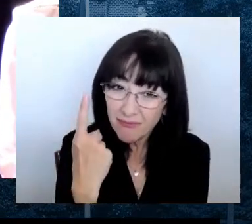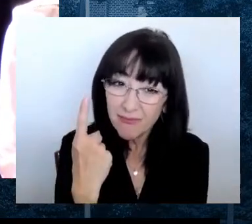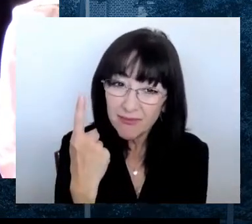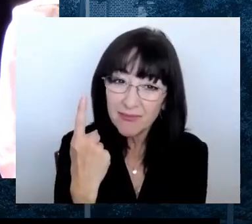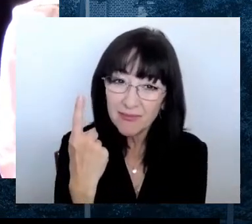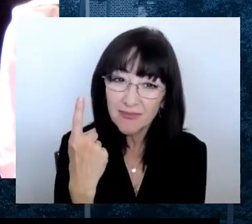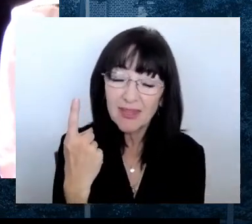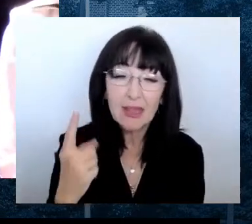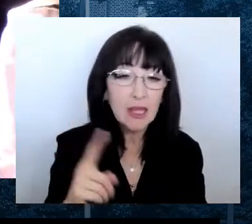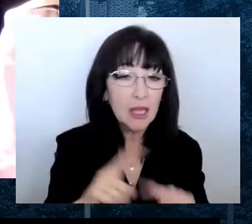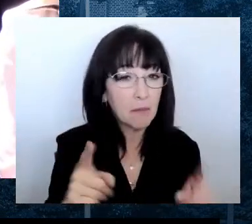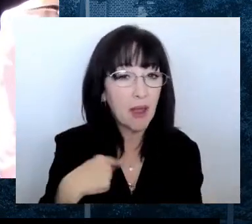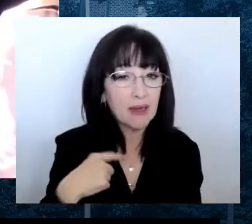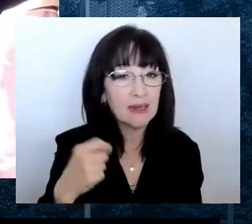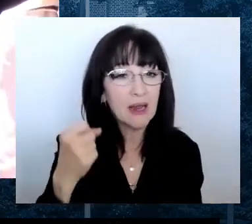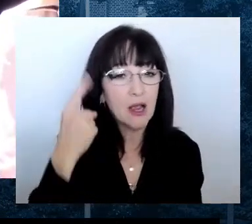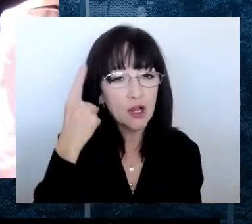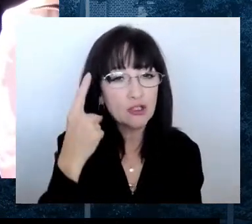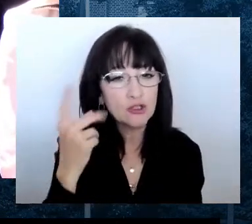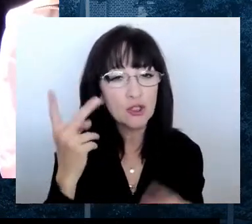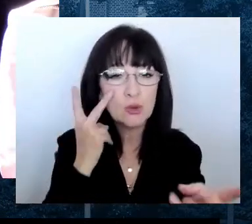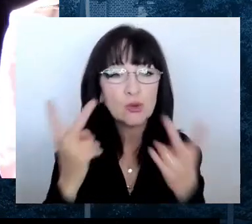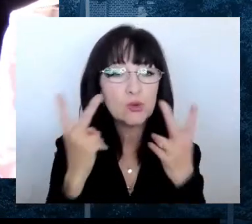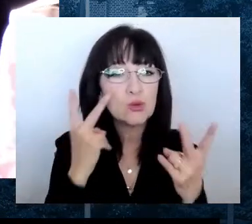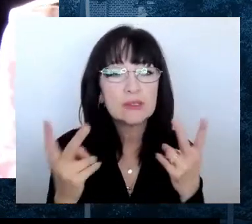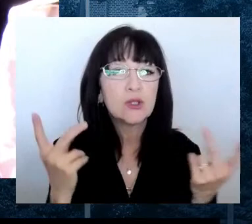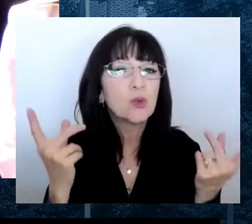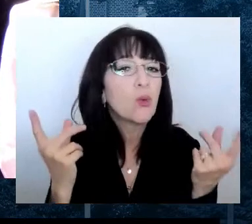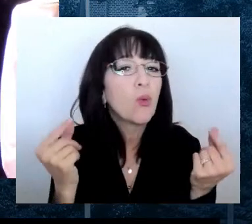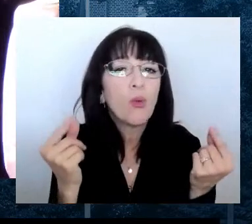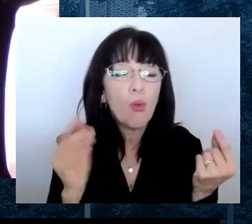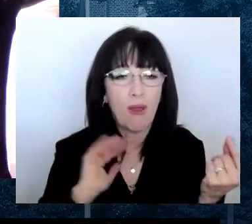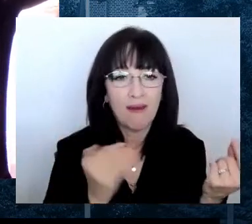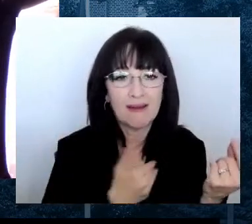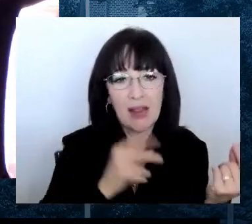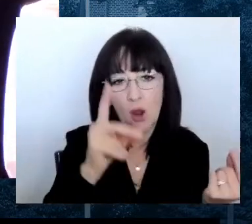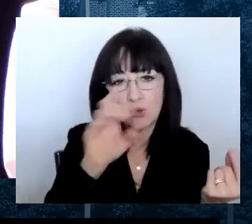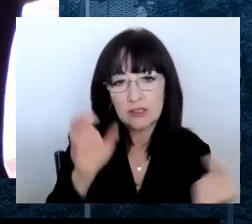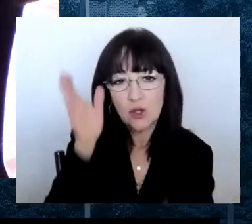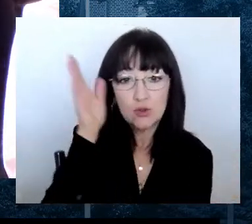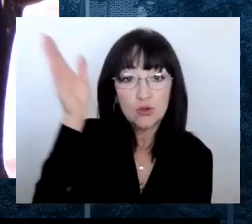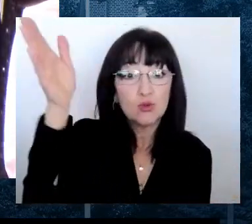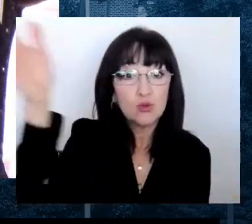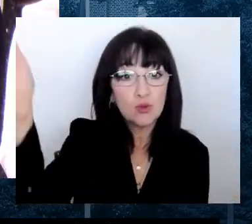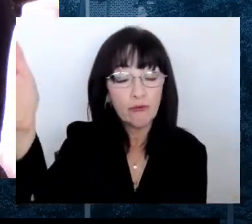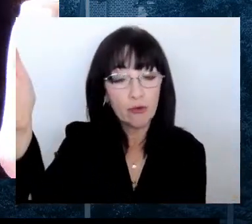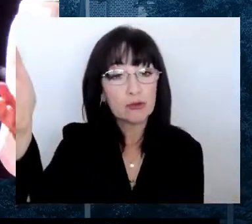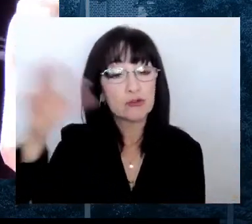to the beautiful nature of what's going to be happening in Delaware for years to come because of this legislation.